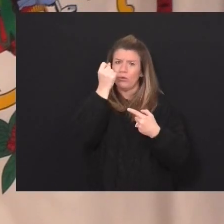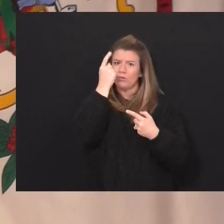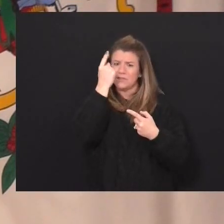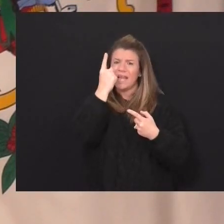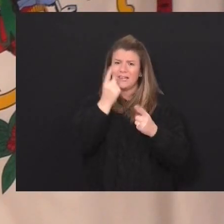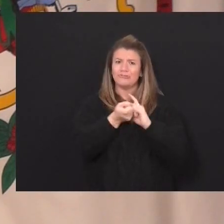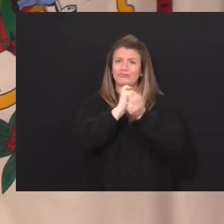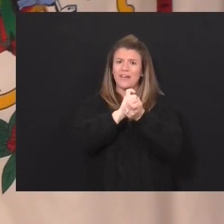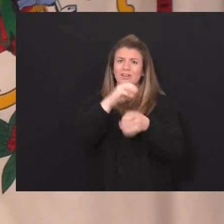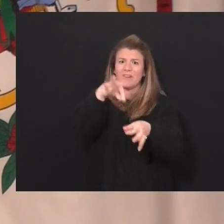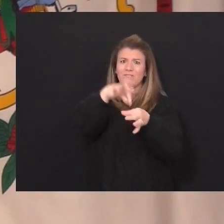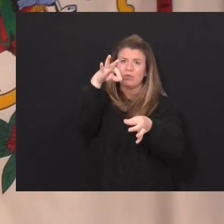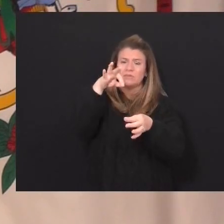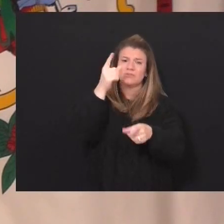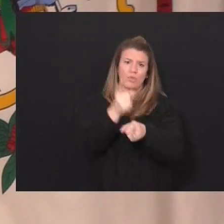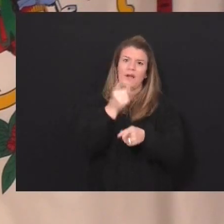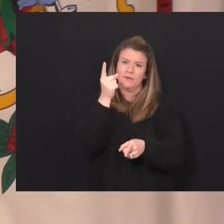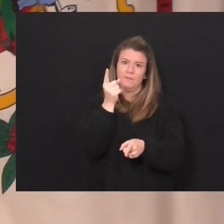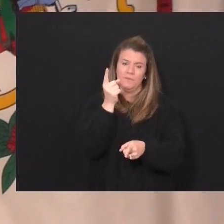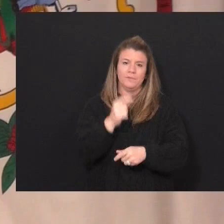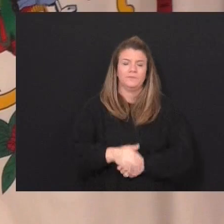do.